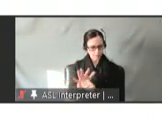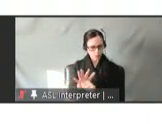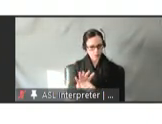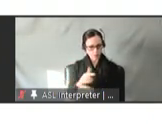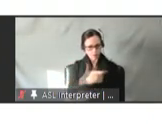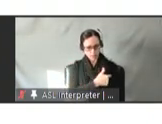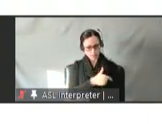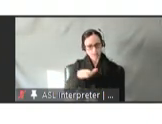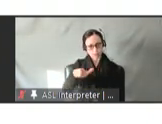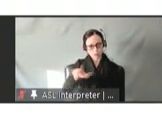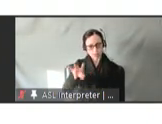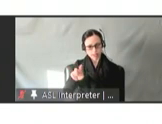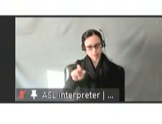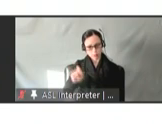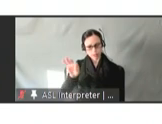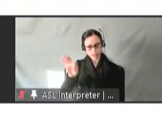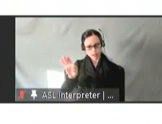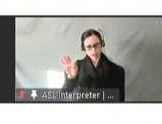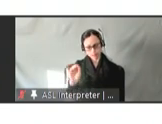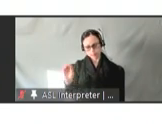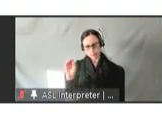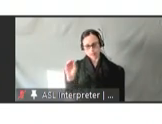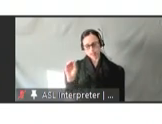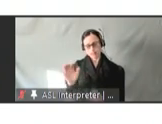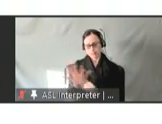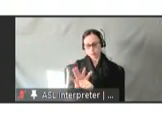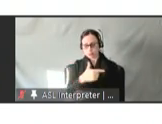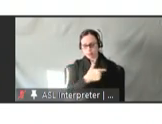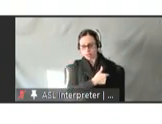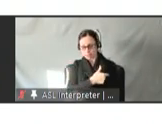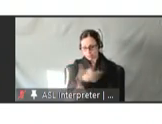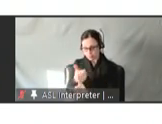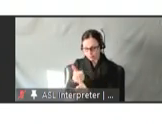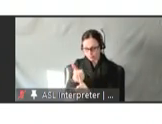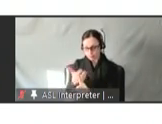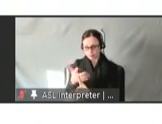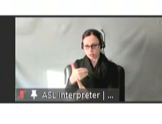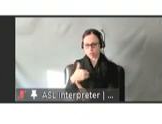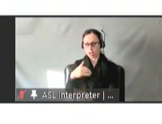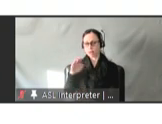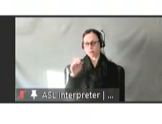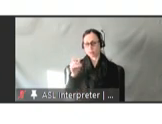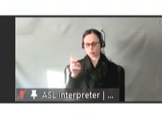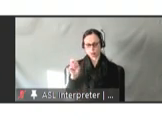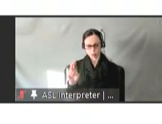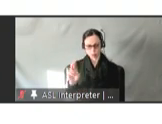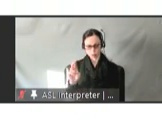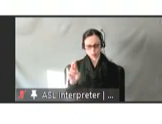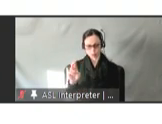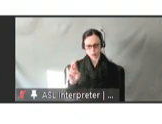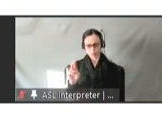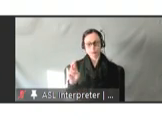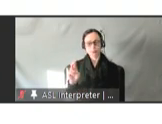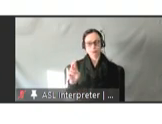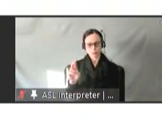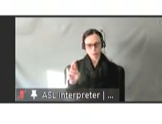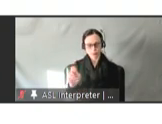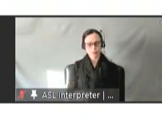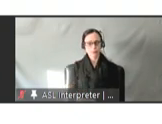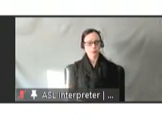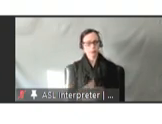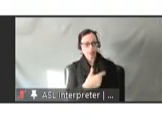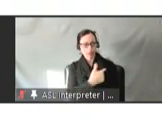and 27.9% of those fully vaccinated have received a booster dose. Additionally, the